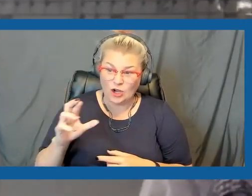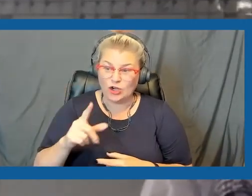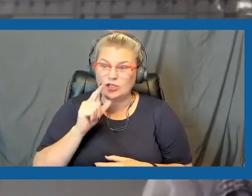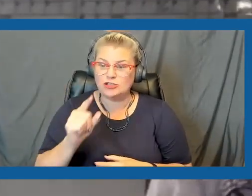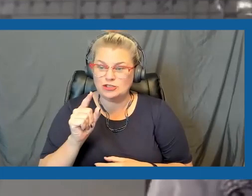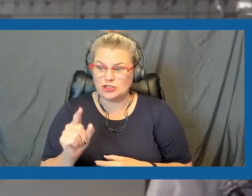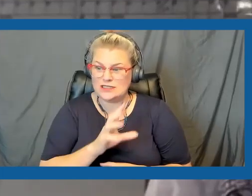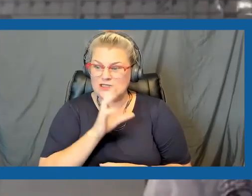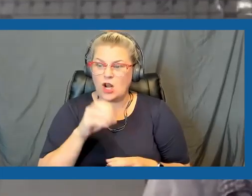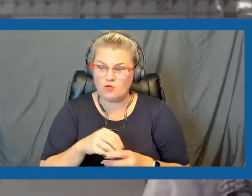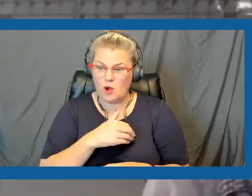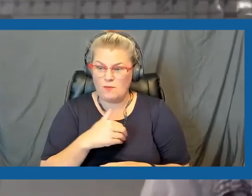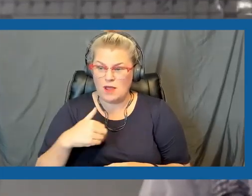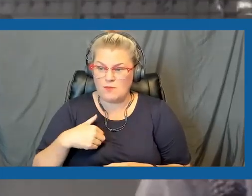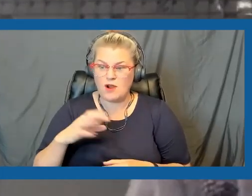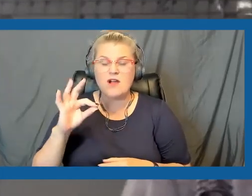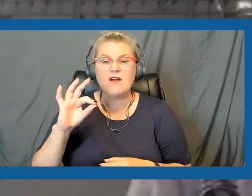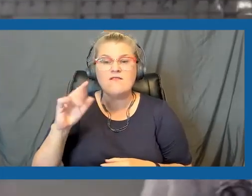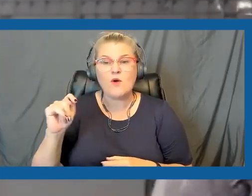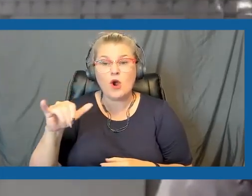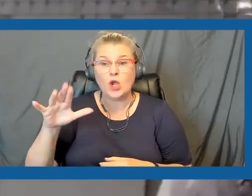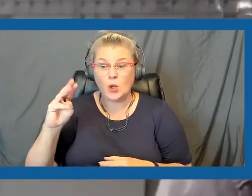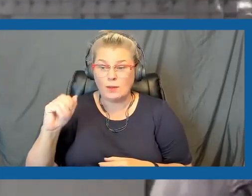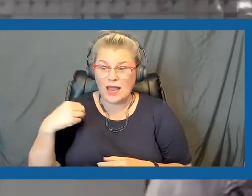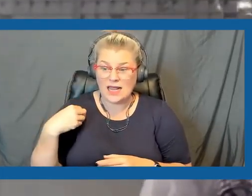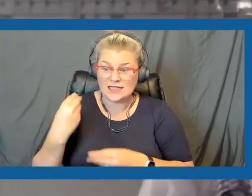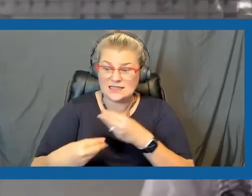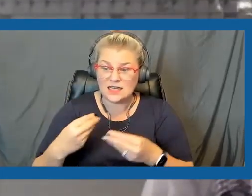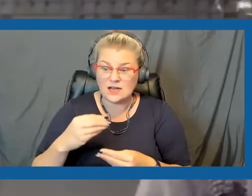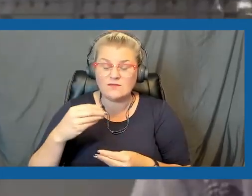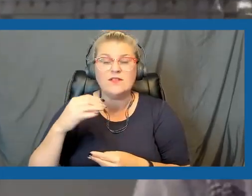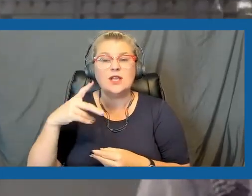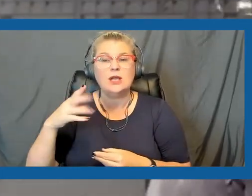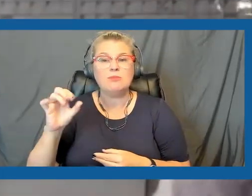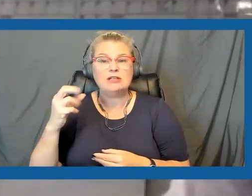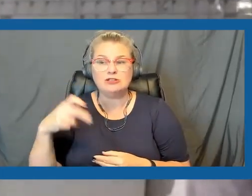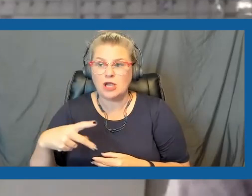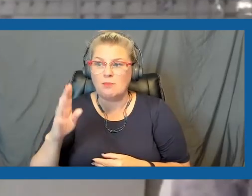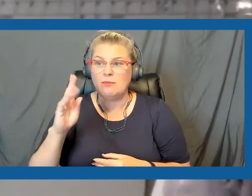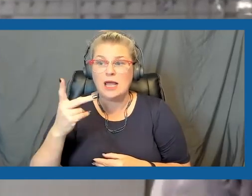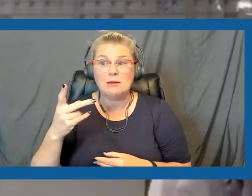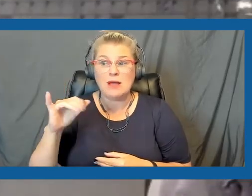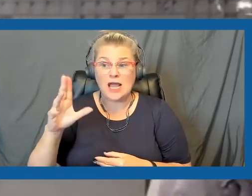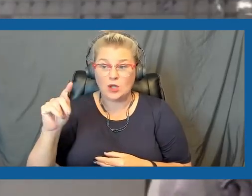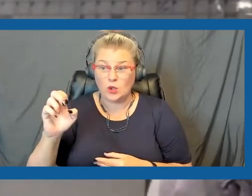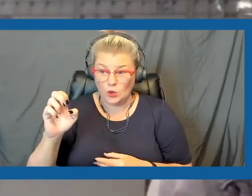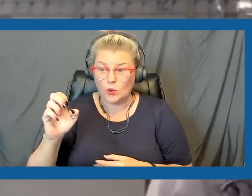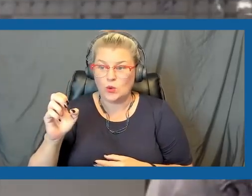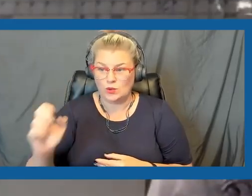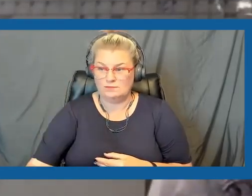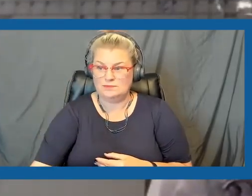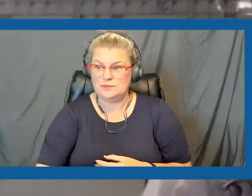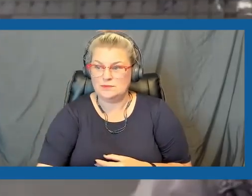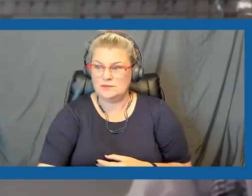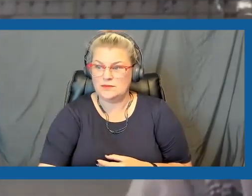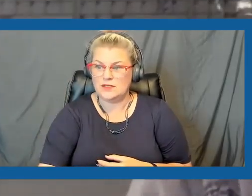Quechan National Fort Yuma and a descendant of the Bishop Paiute tribe. In this last cycle, she